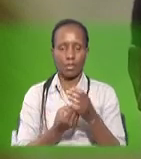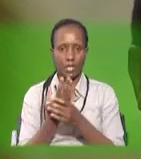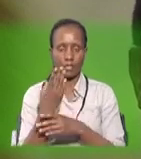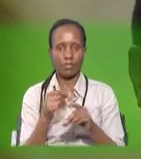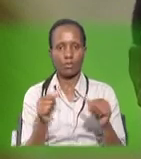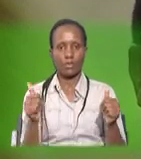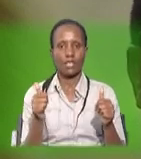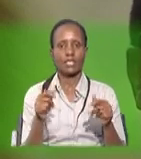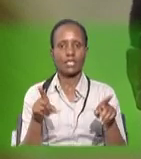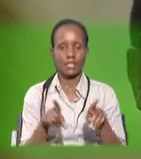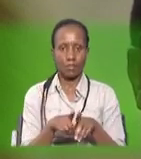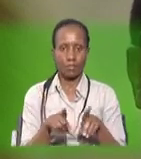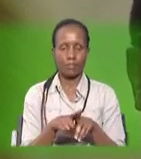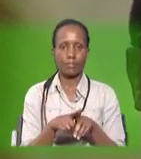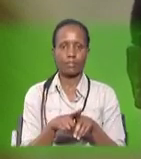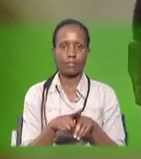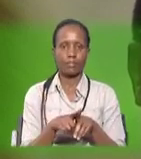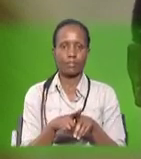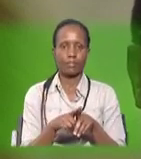productivity and also